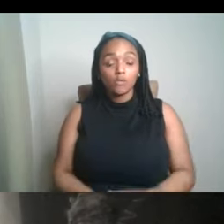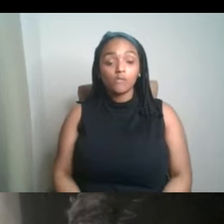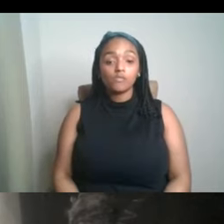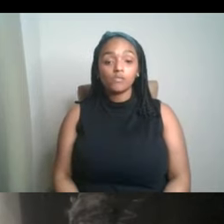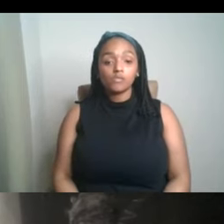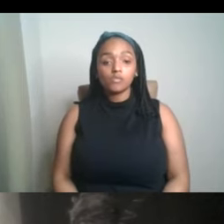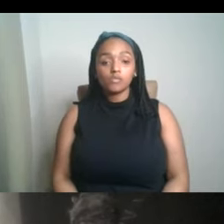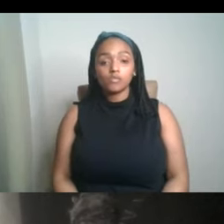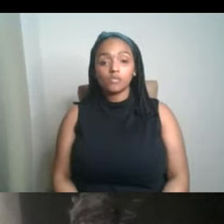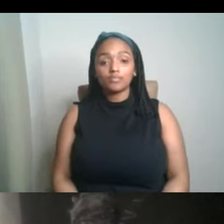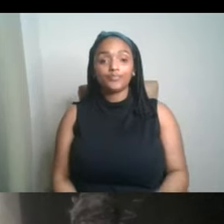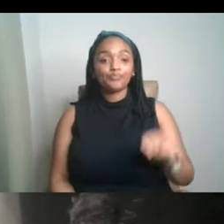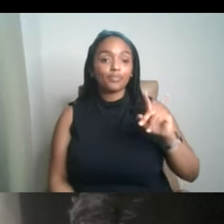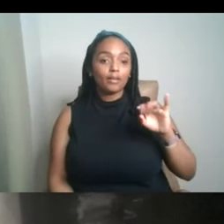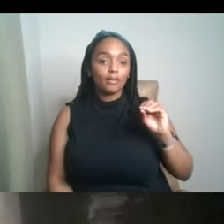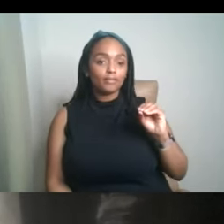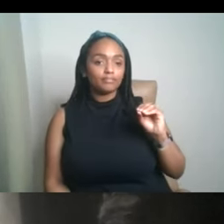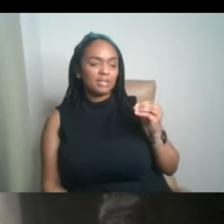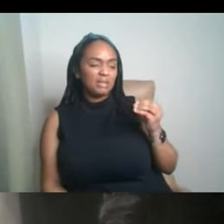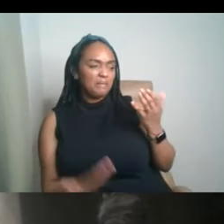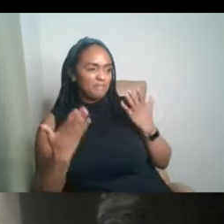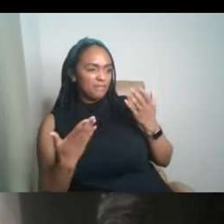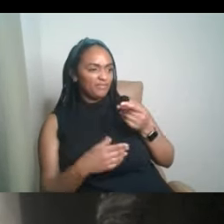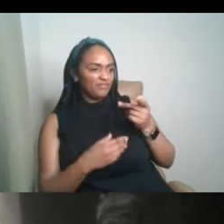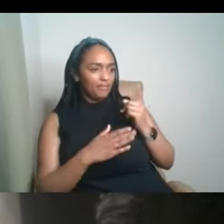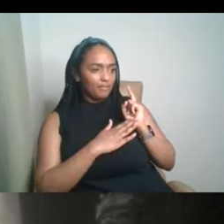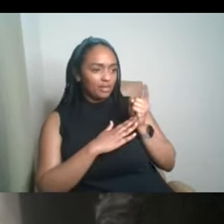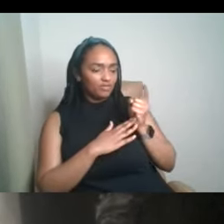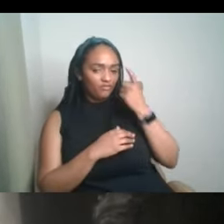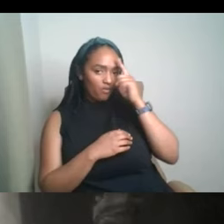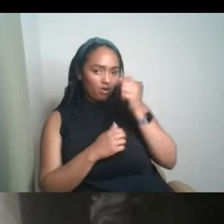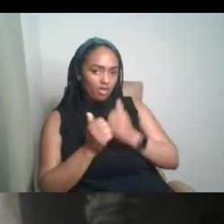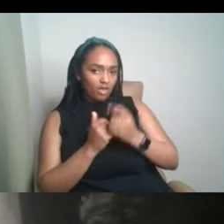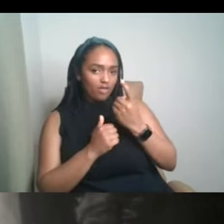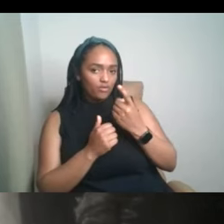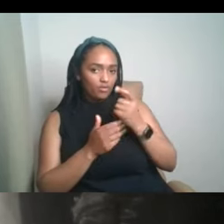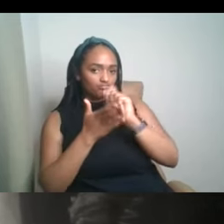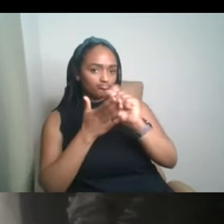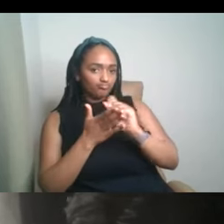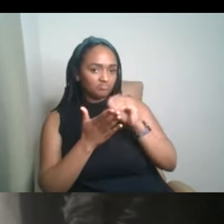Should we get everybody just a couple of minutes so that they could write a little bit on this first? Okay, yes.